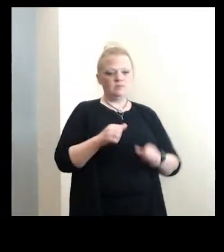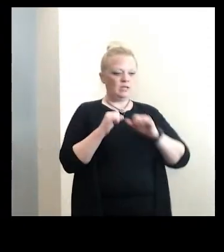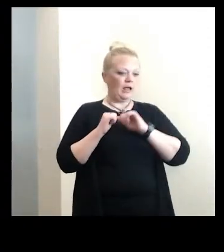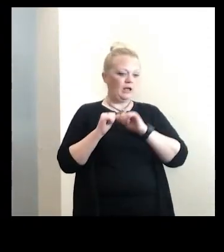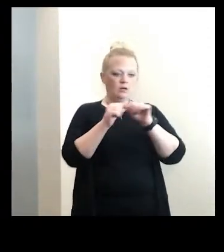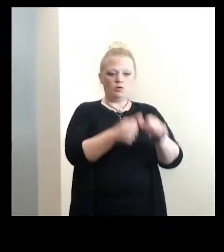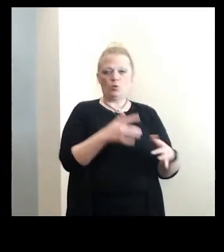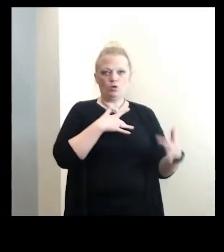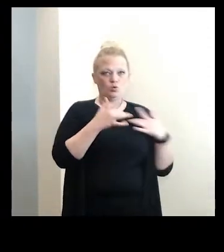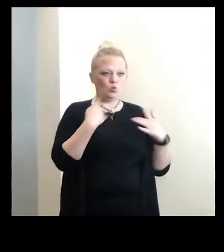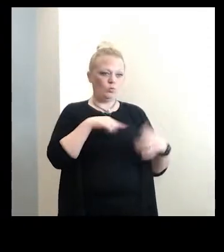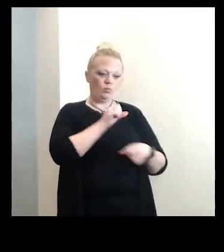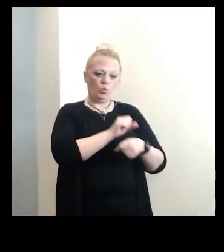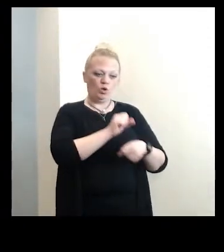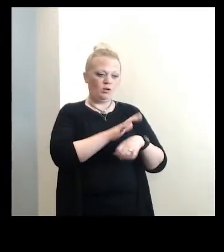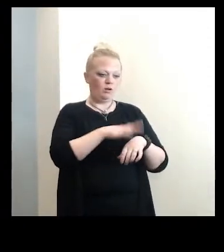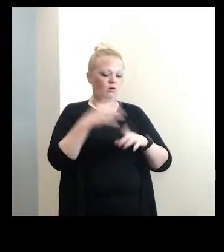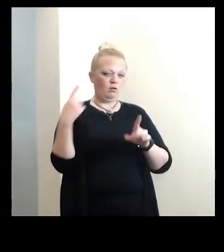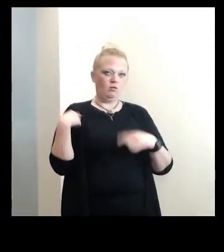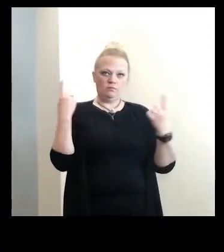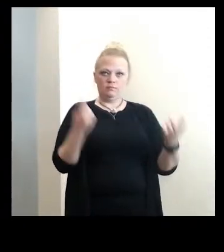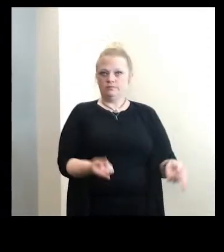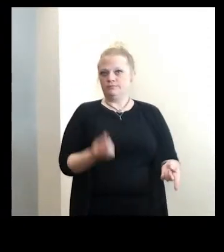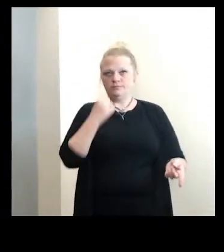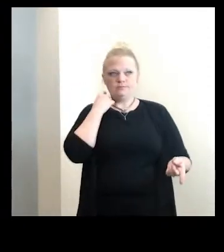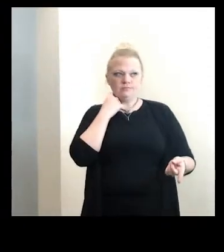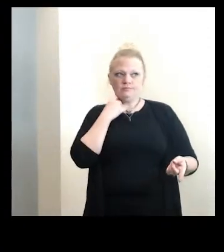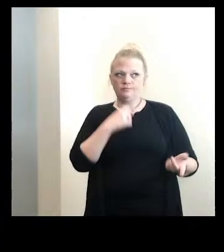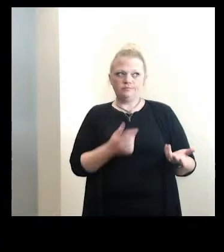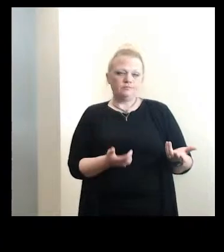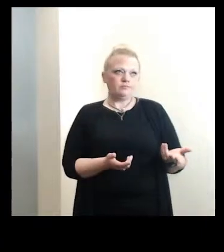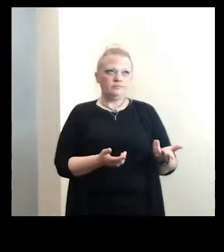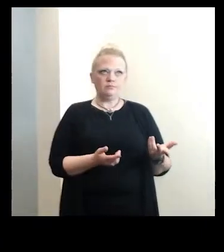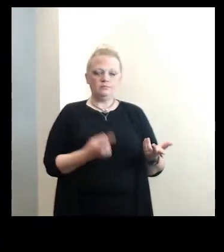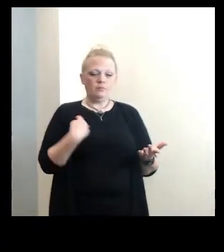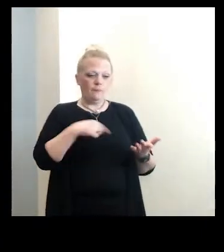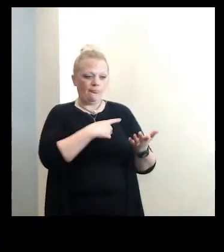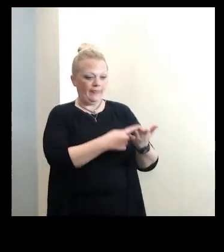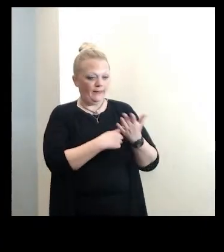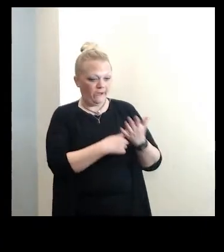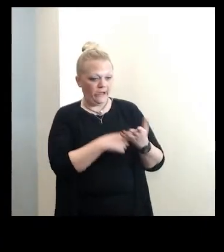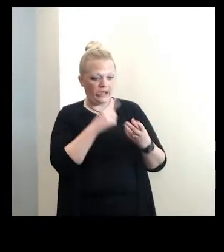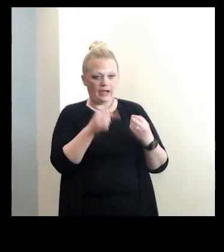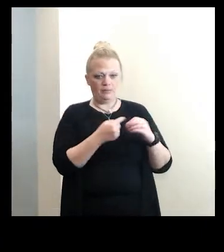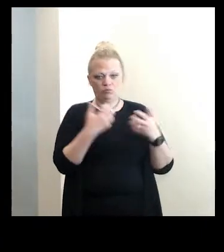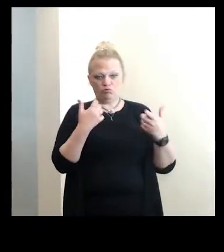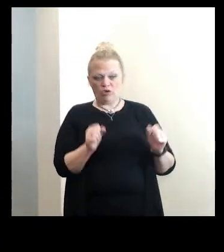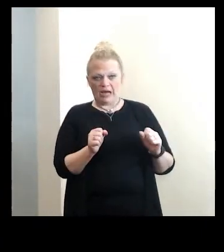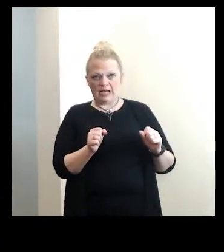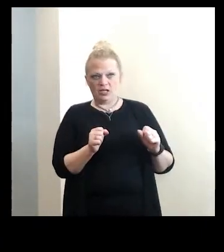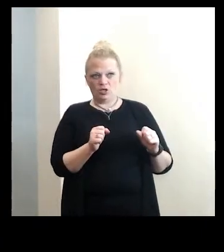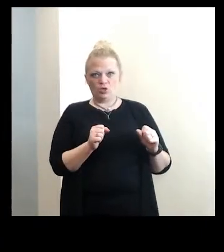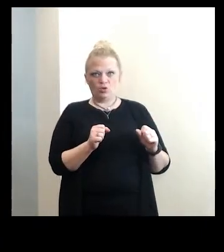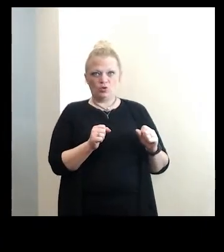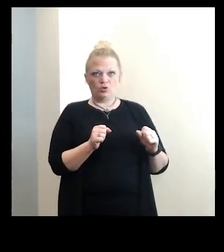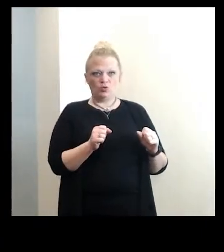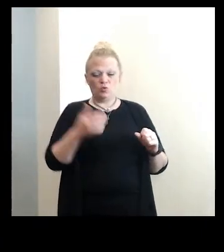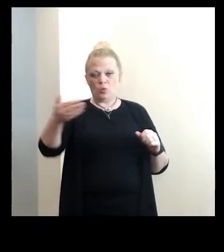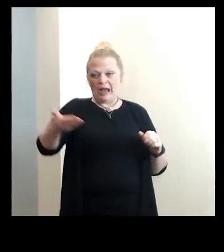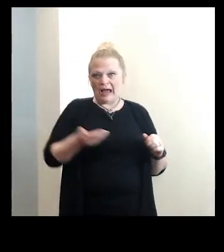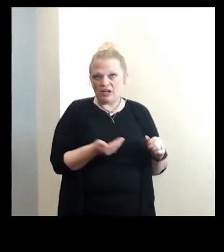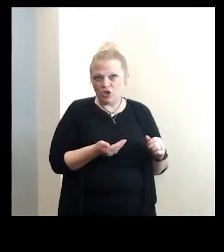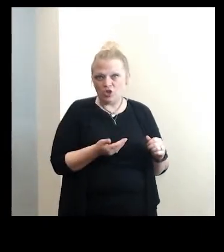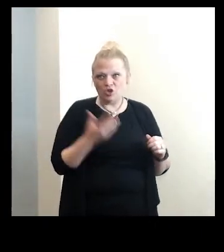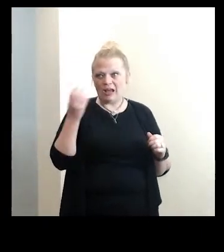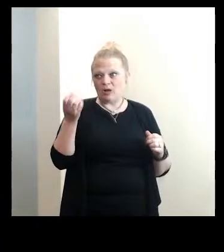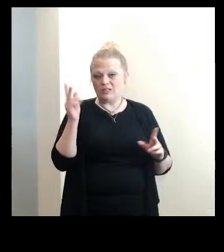something we've been working on for quite some time, to the point where we're even talking about retaining and hiring